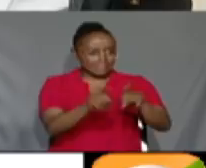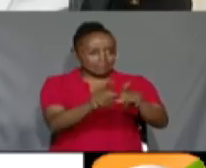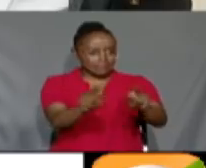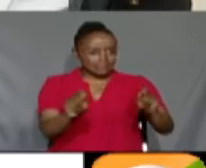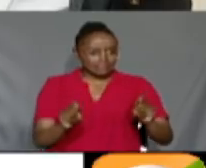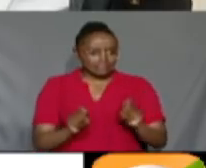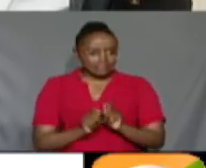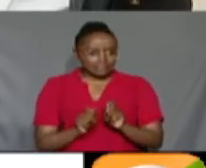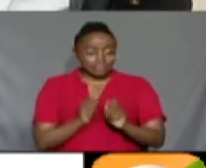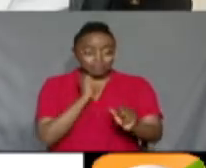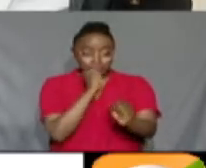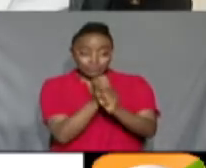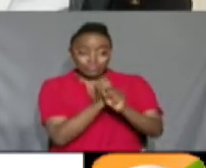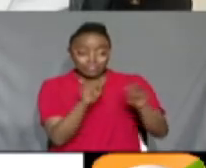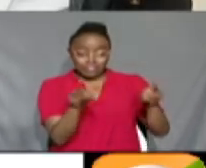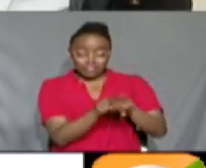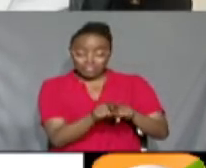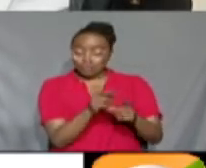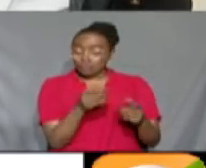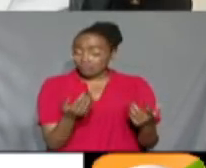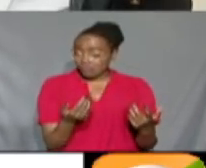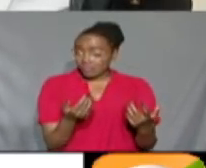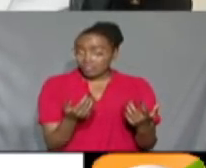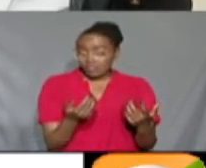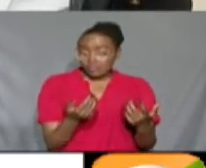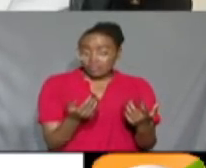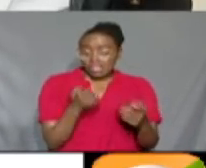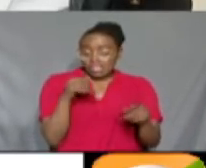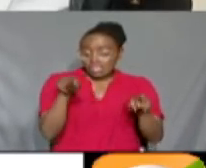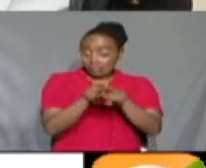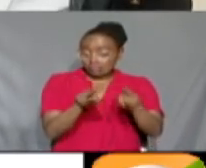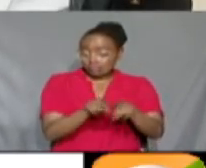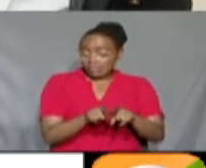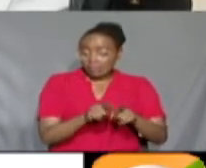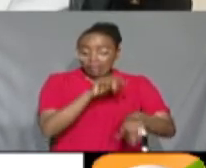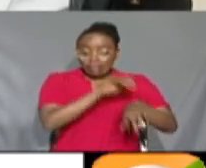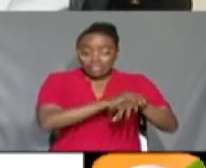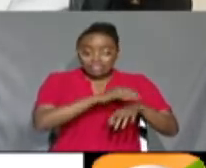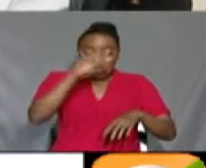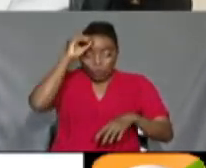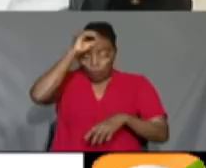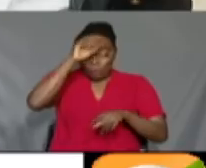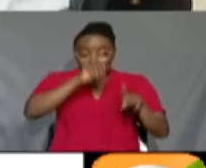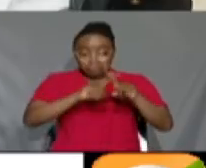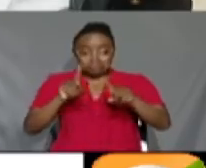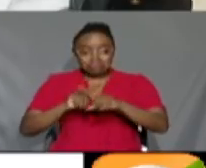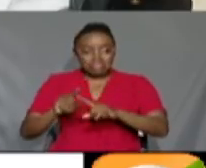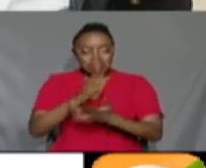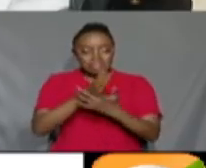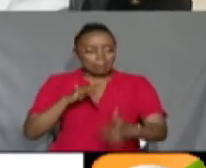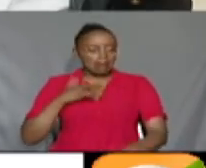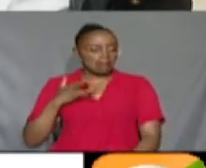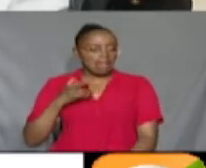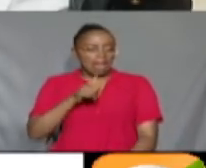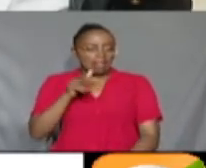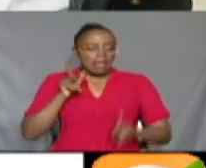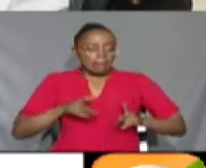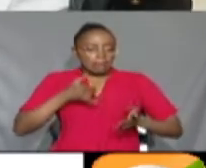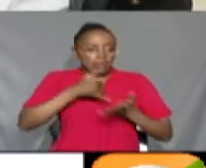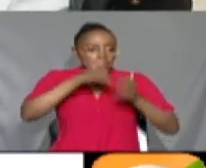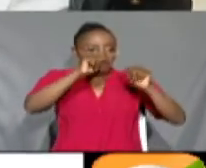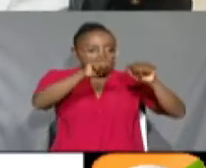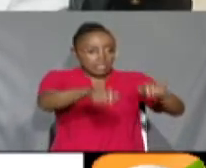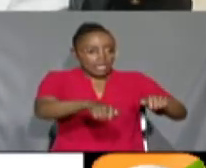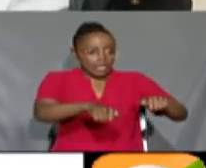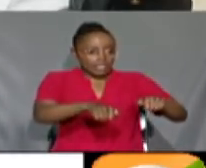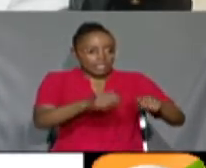carrying out sort of this further round of gathering of views. and some of them felt that that other people could have been involved,